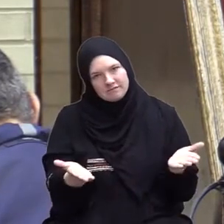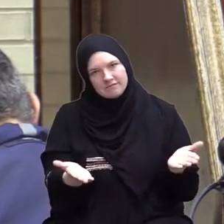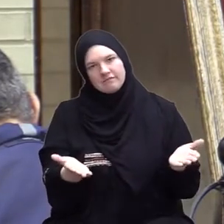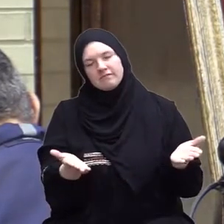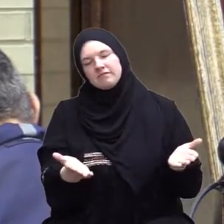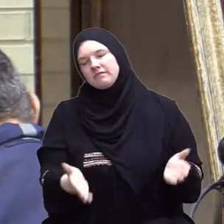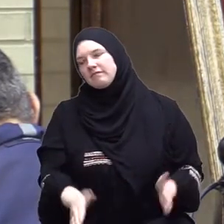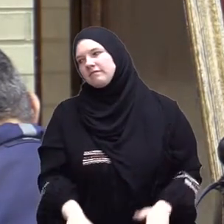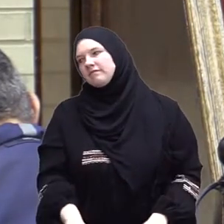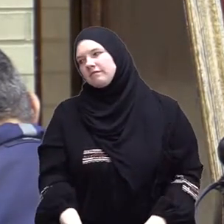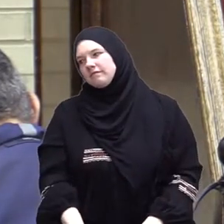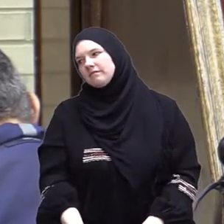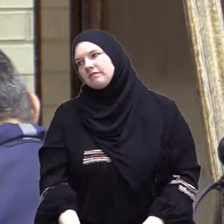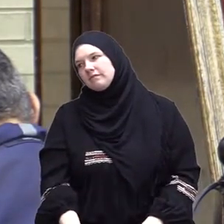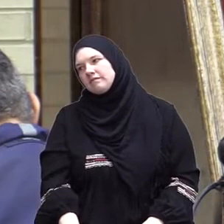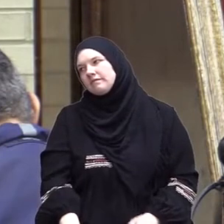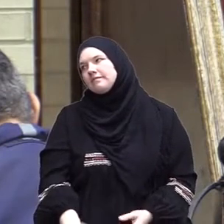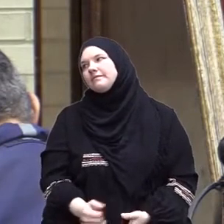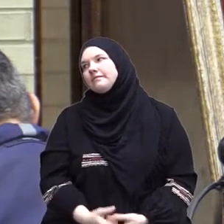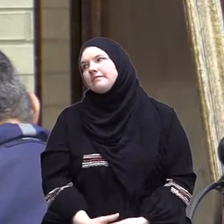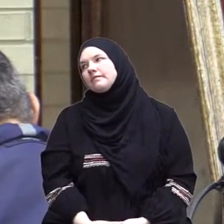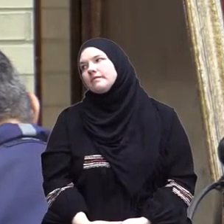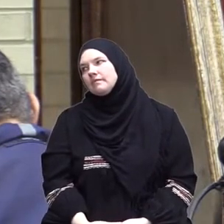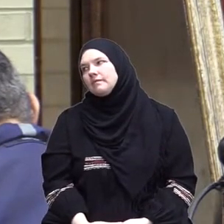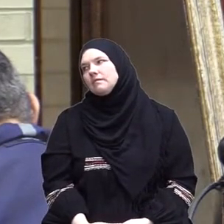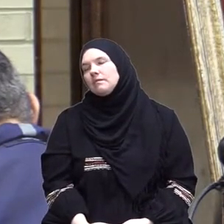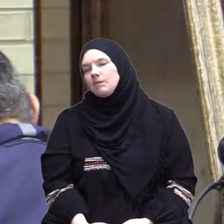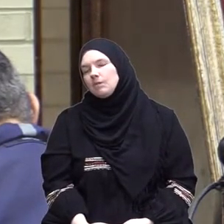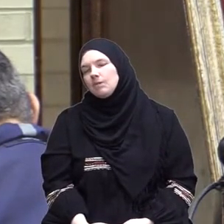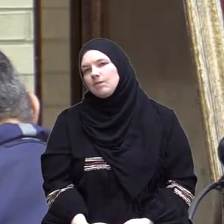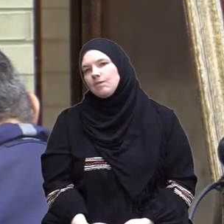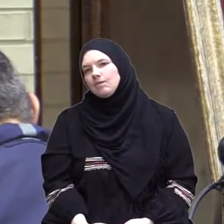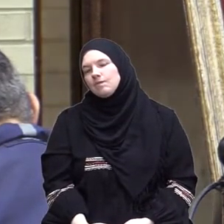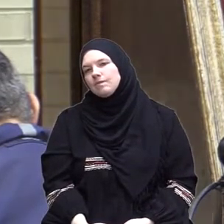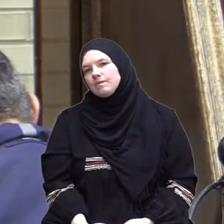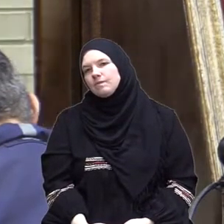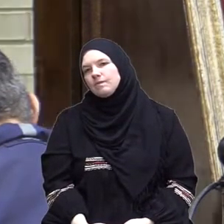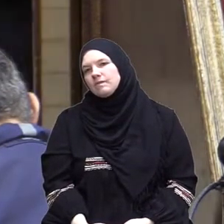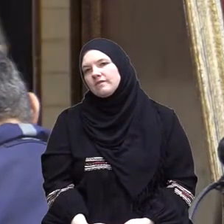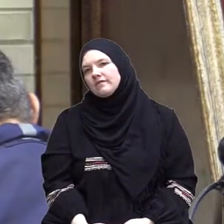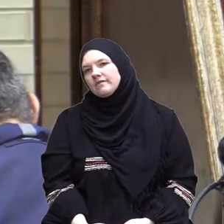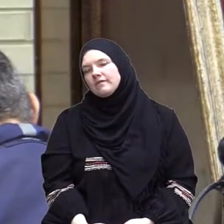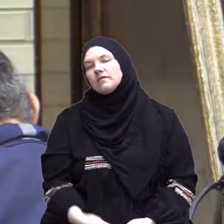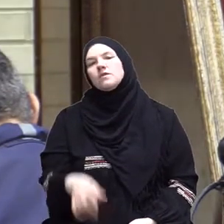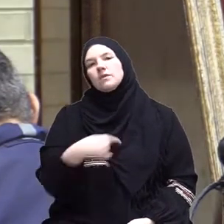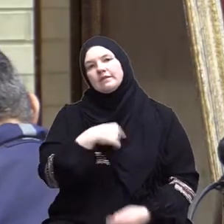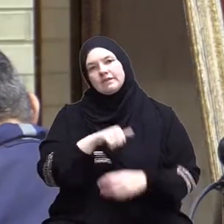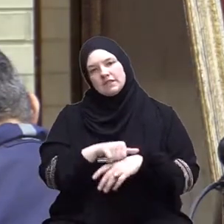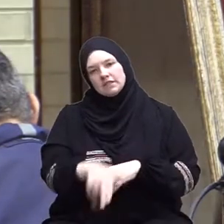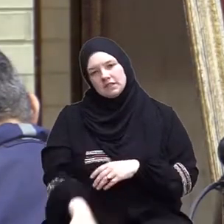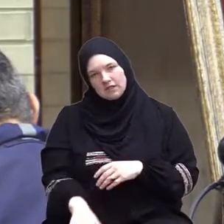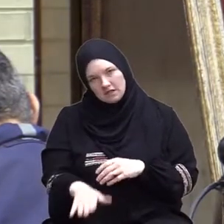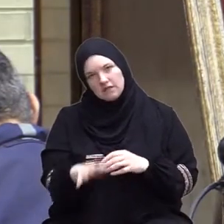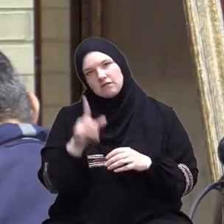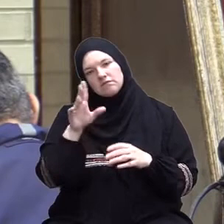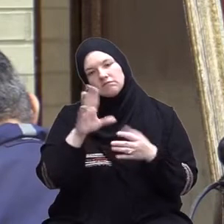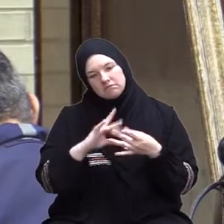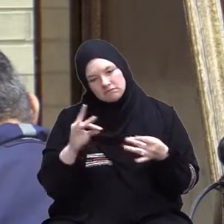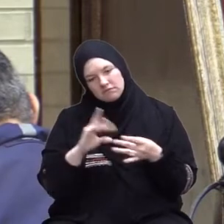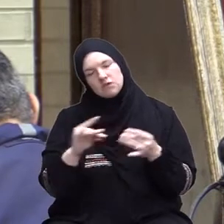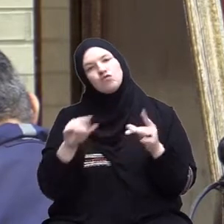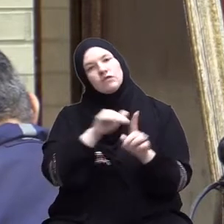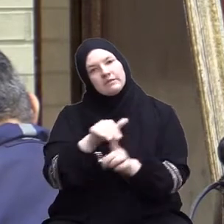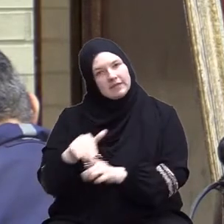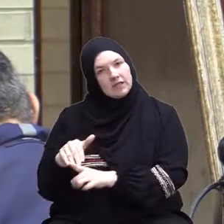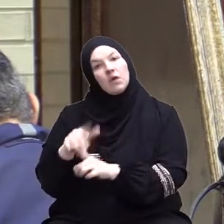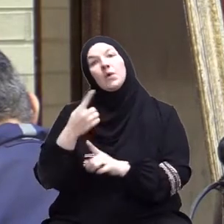Inna nahnu nazzalna al-dhikra wa inna lahu lahafidhun. We have sent down the revelation, the